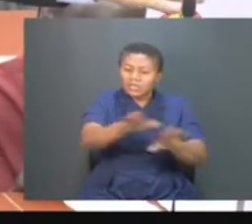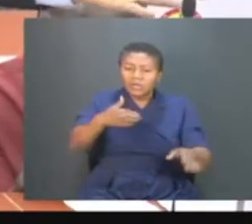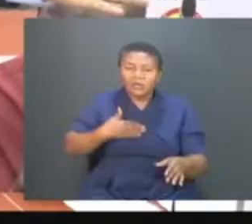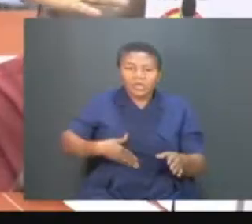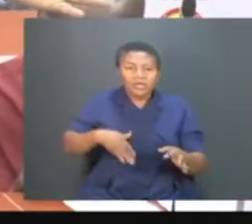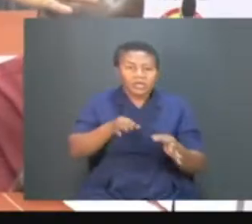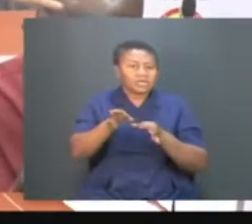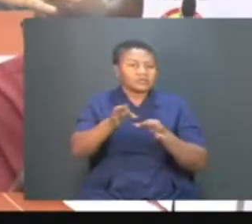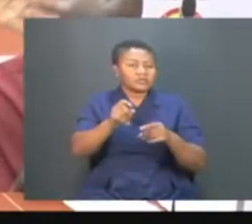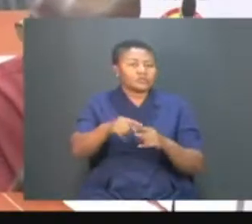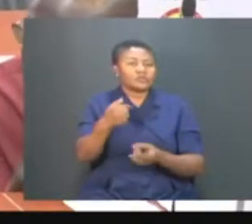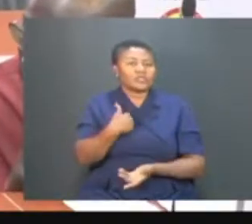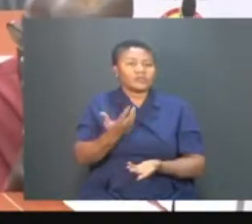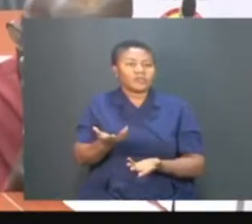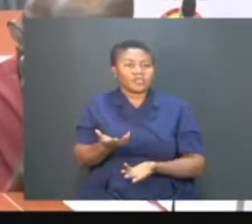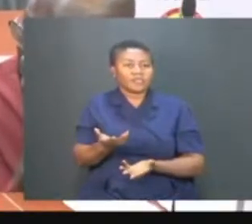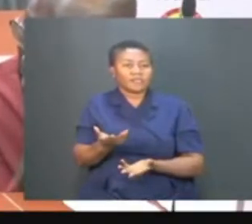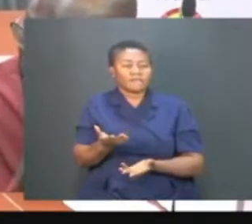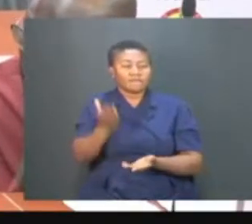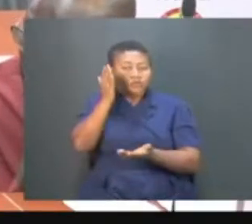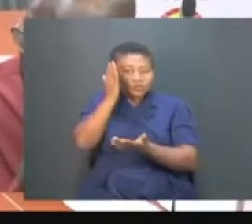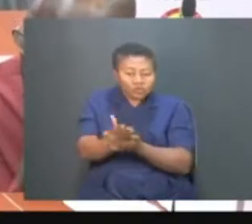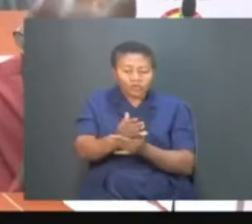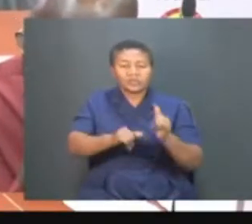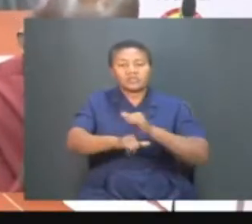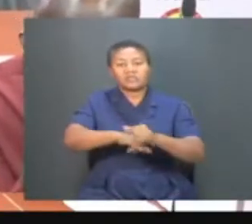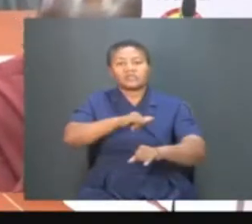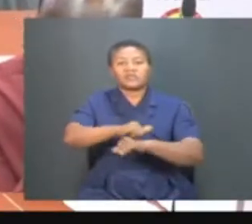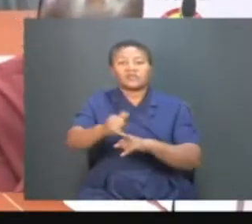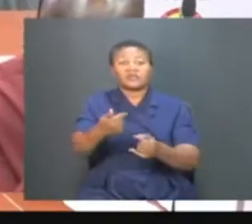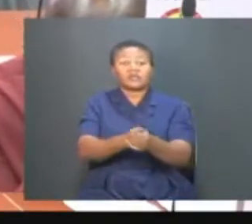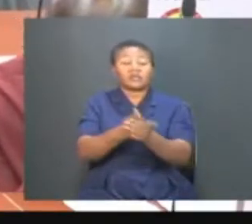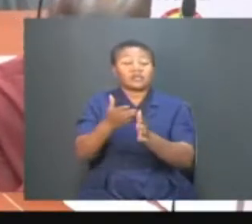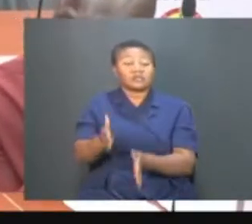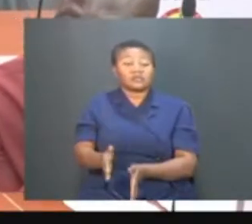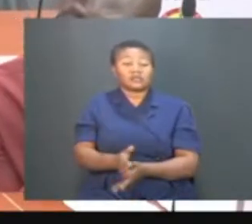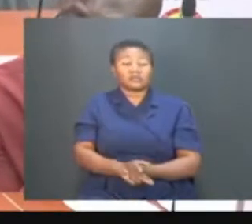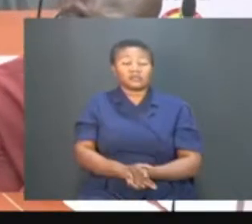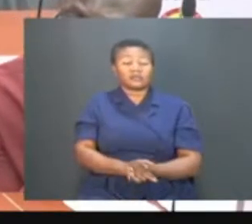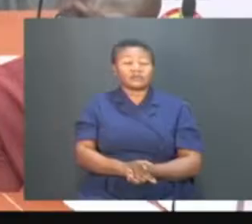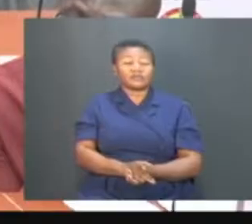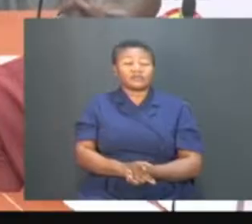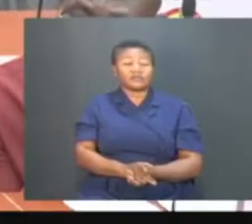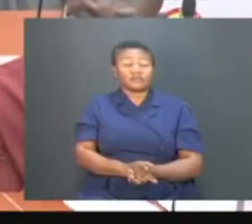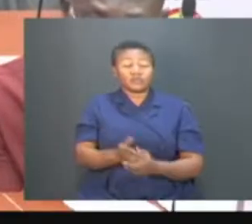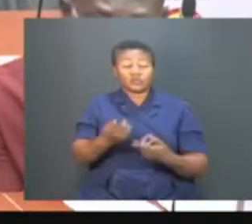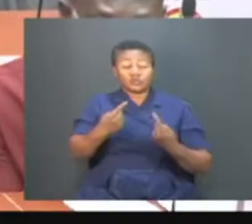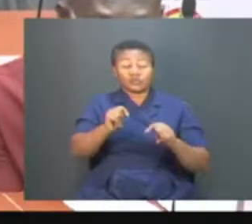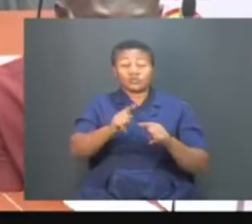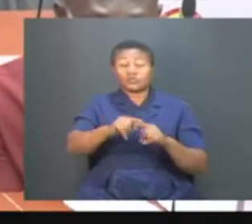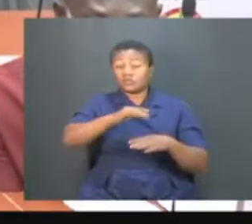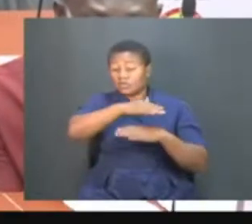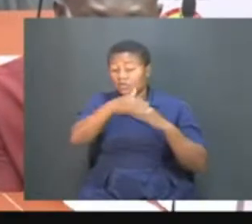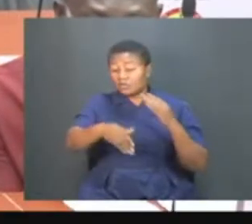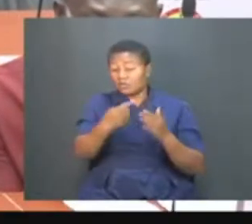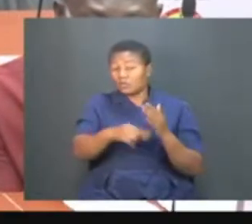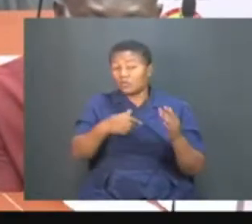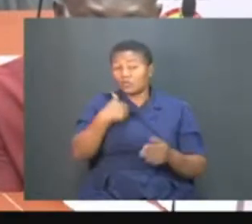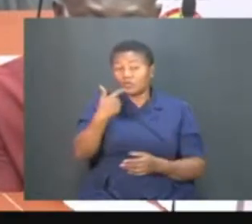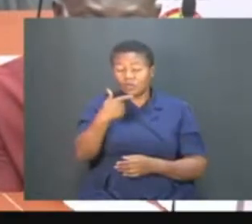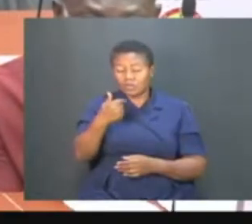multi-dimensional definitions, stop deceiving Ghanaians? Mr. Speaker, trying to conclude on what I'm saying,